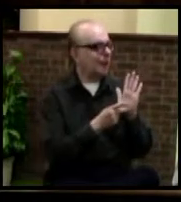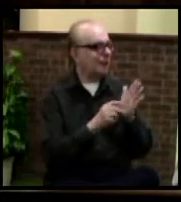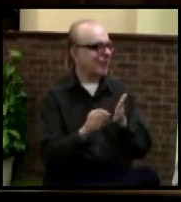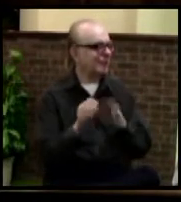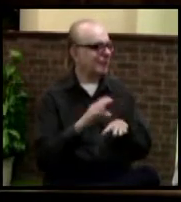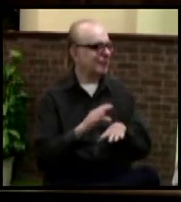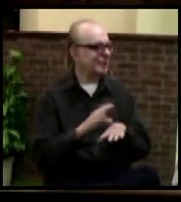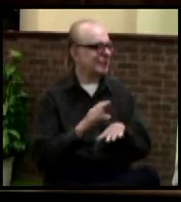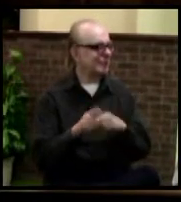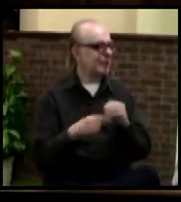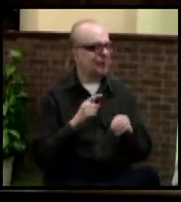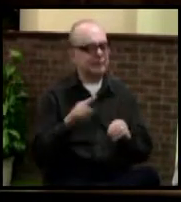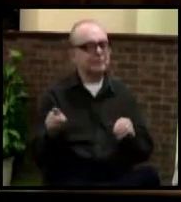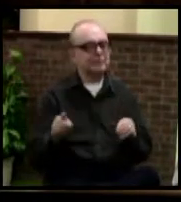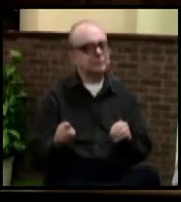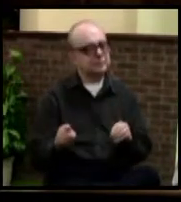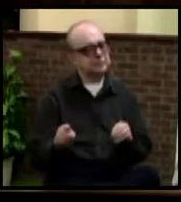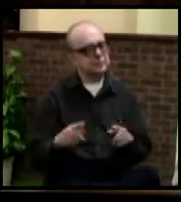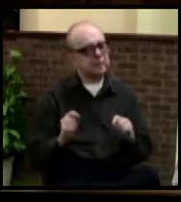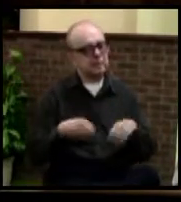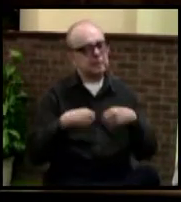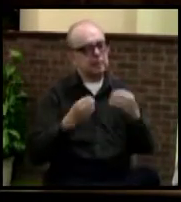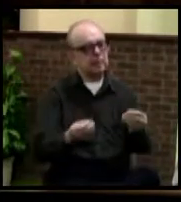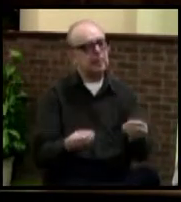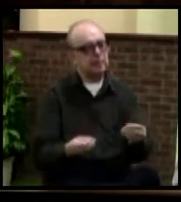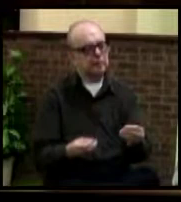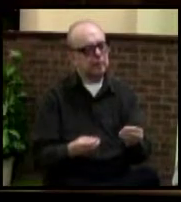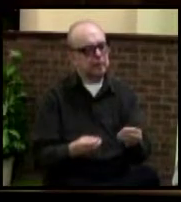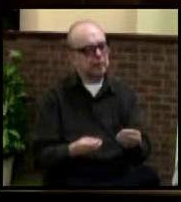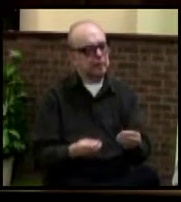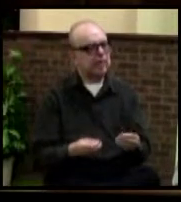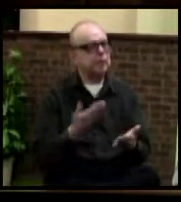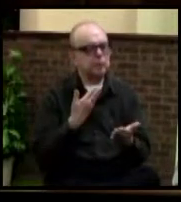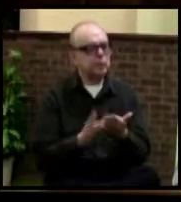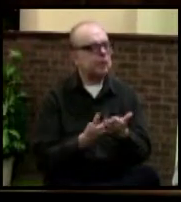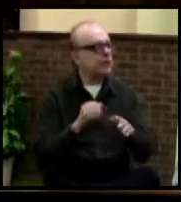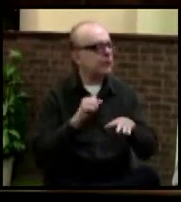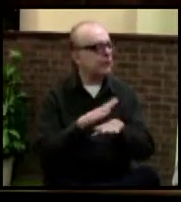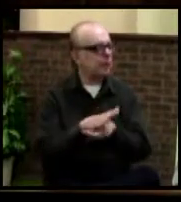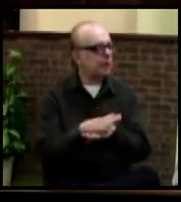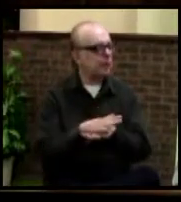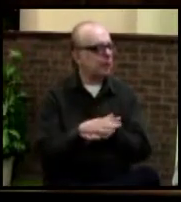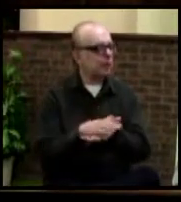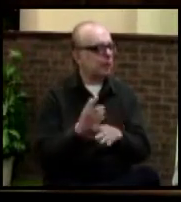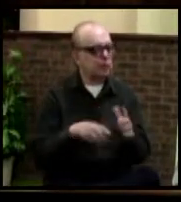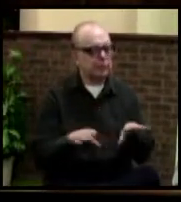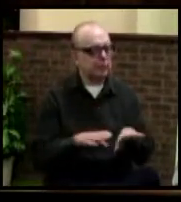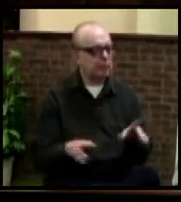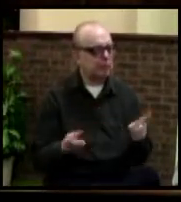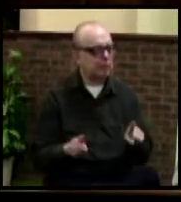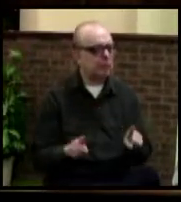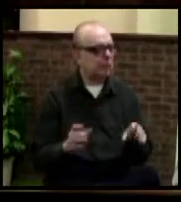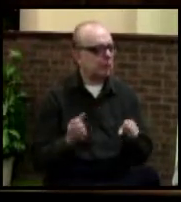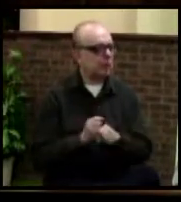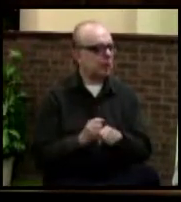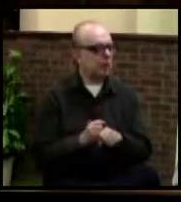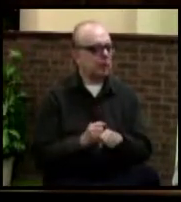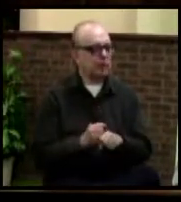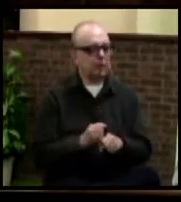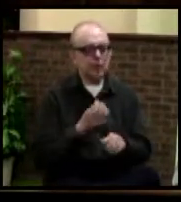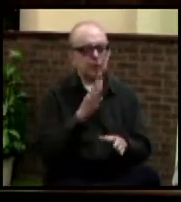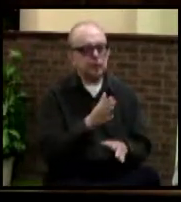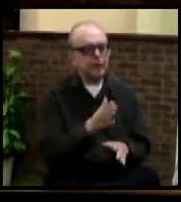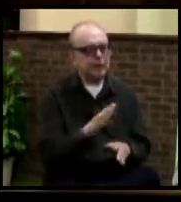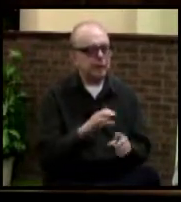Paul is writing to the church and he's talking to them and he's trying to give them some practical advice on what do you do when you get